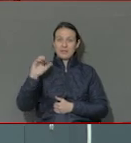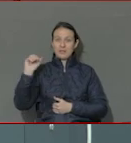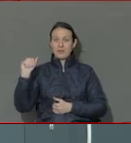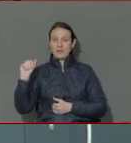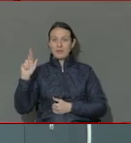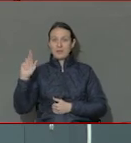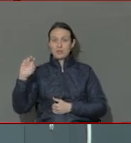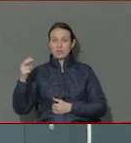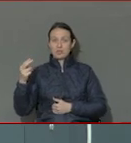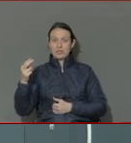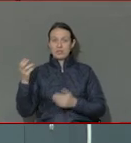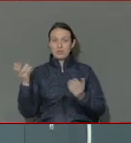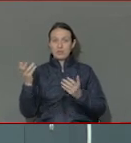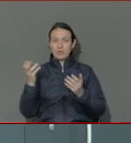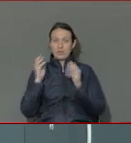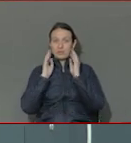acts is this one.